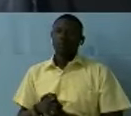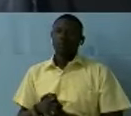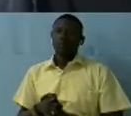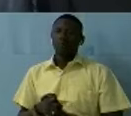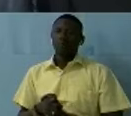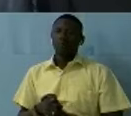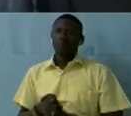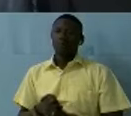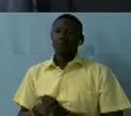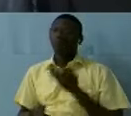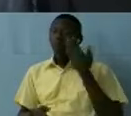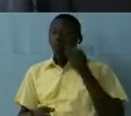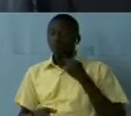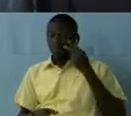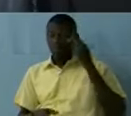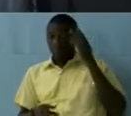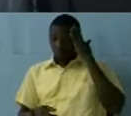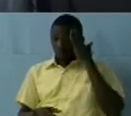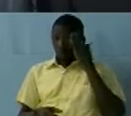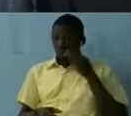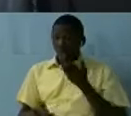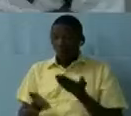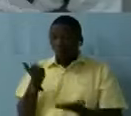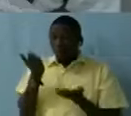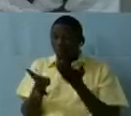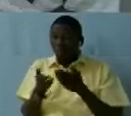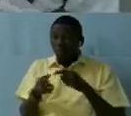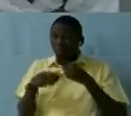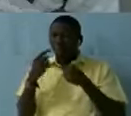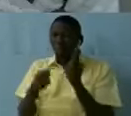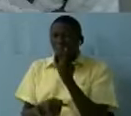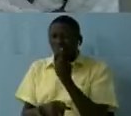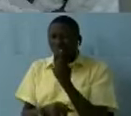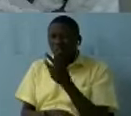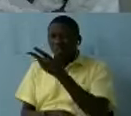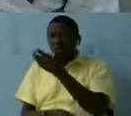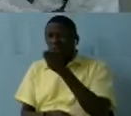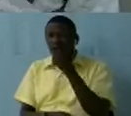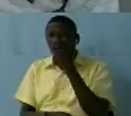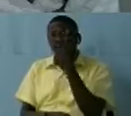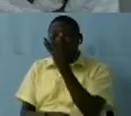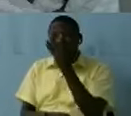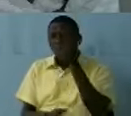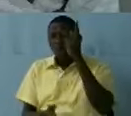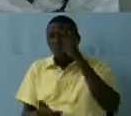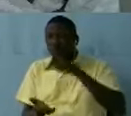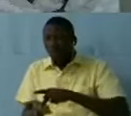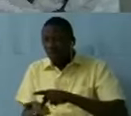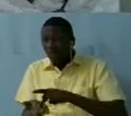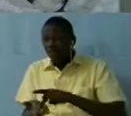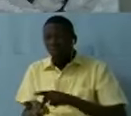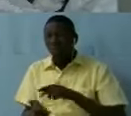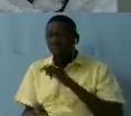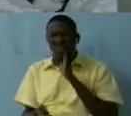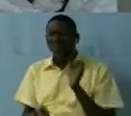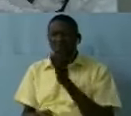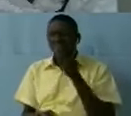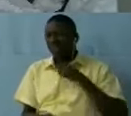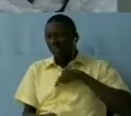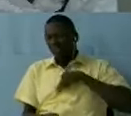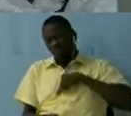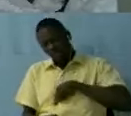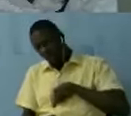24 kilo. When I realized that my weight was only 24 kilograms, I was very sad. Yeah. And